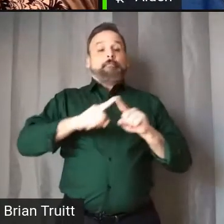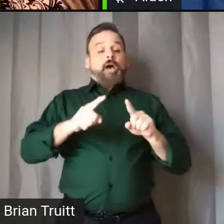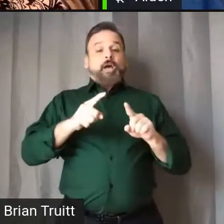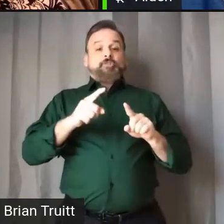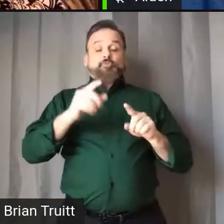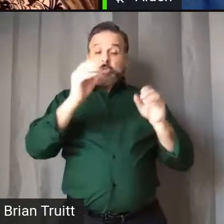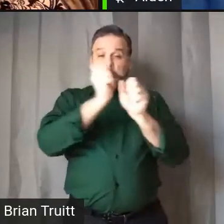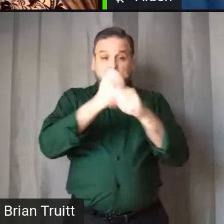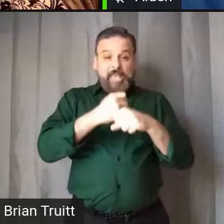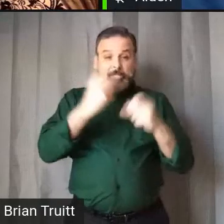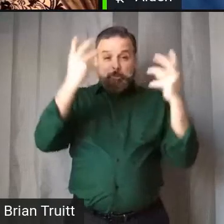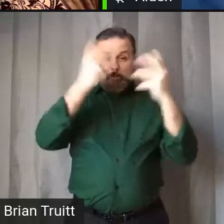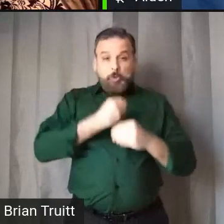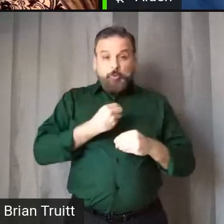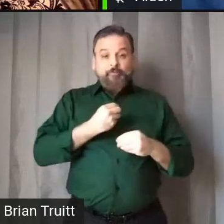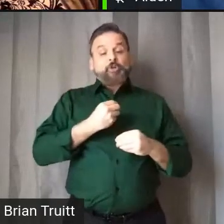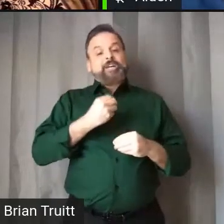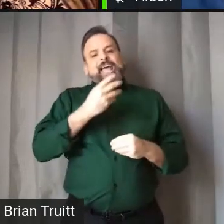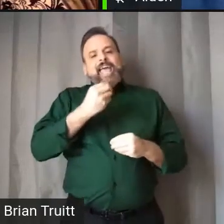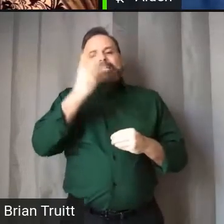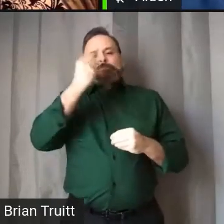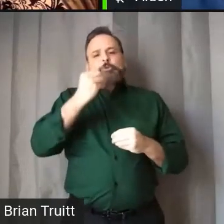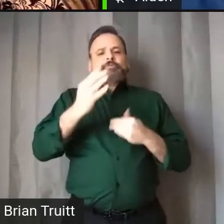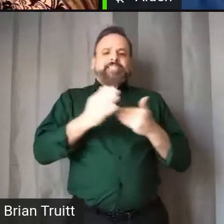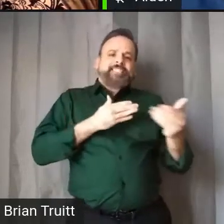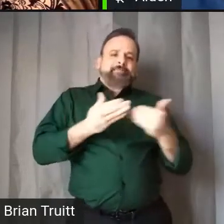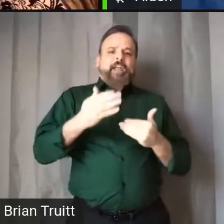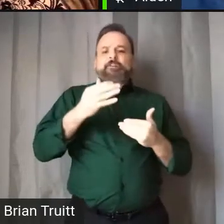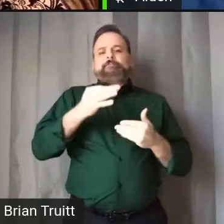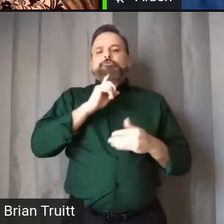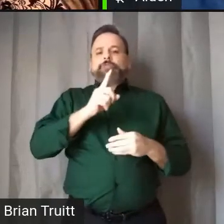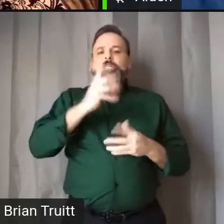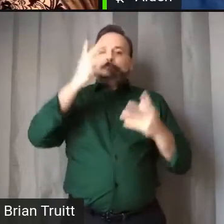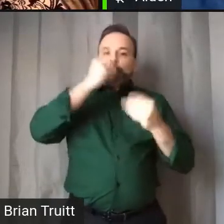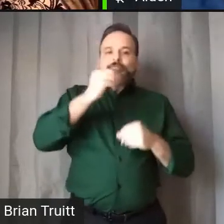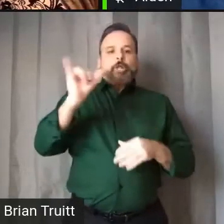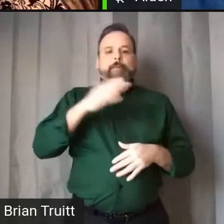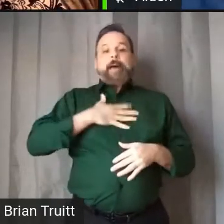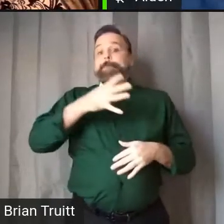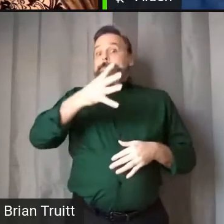together. And it's beautiful even when it's not like as beautiful as like mi madre makes it.